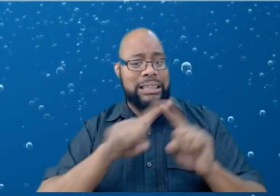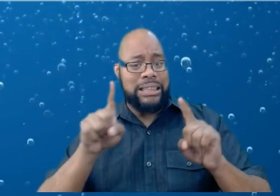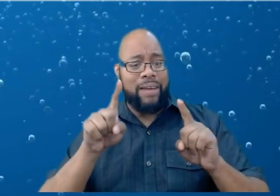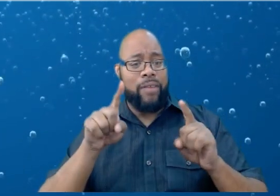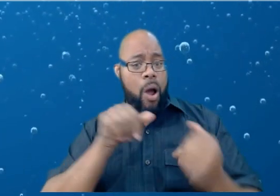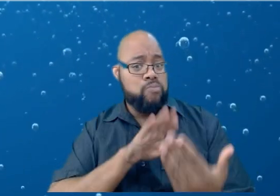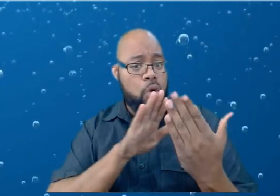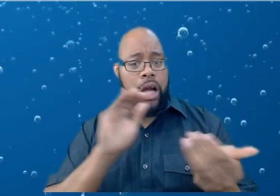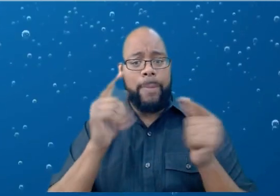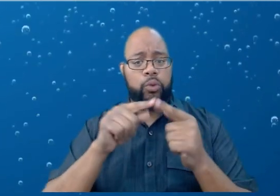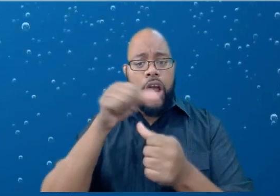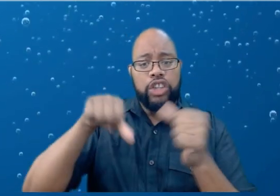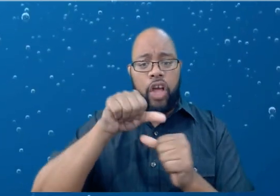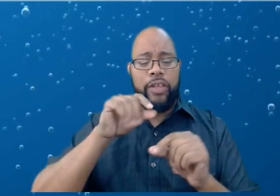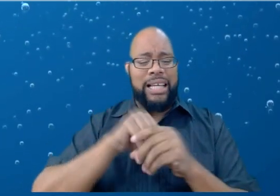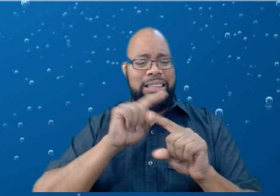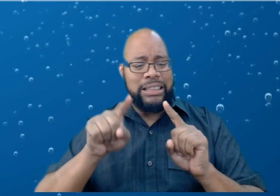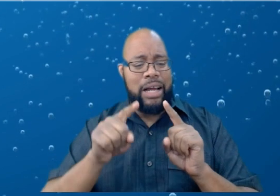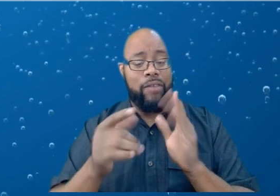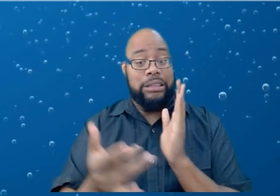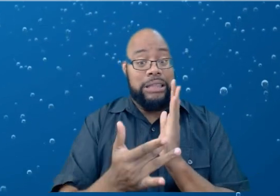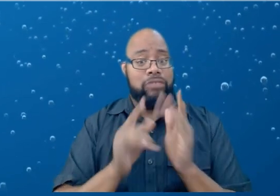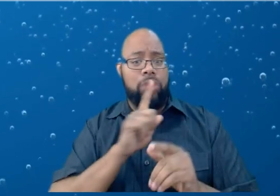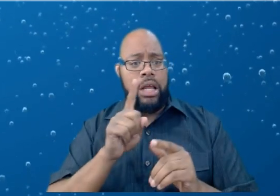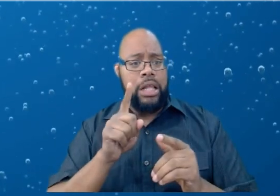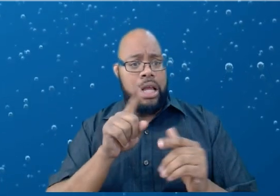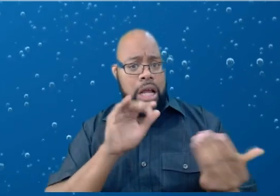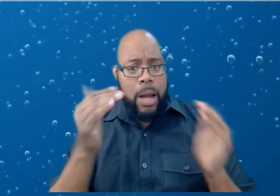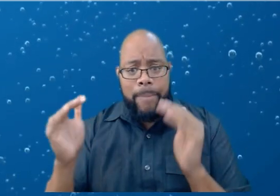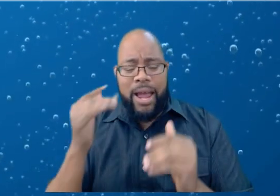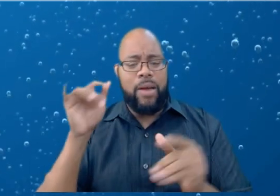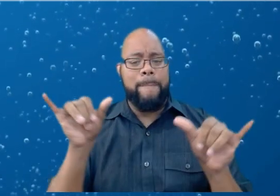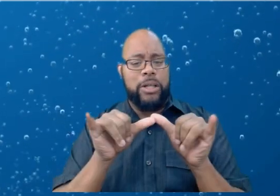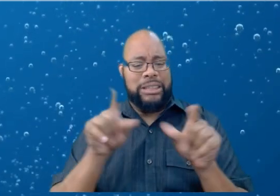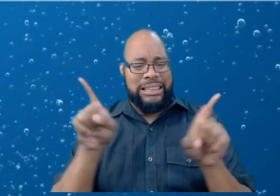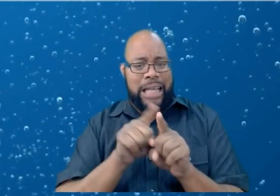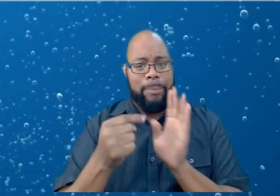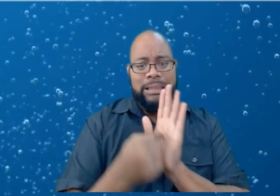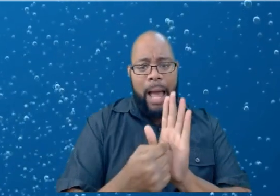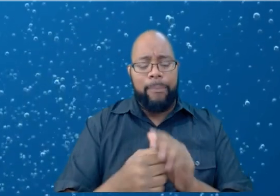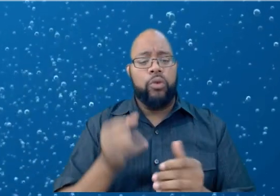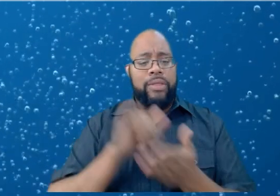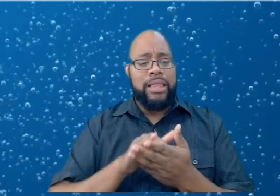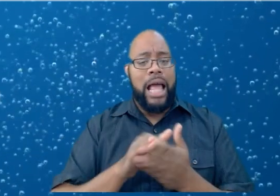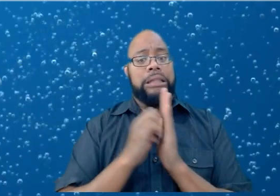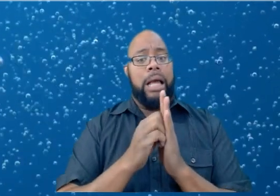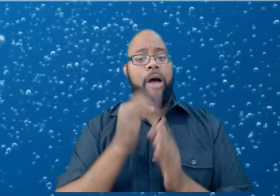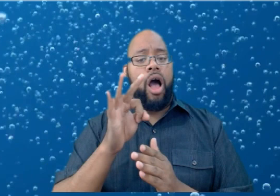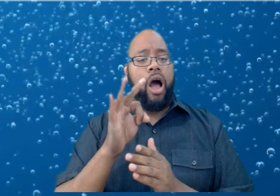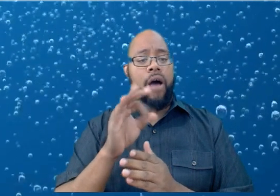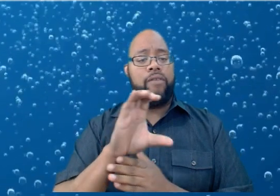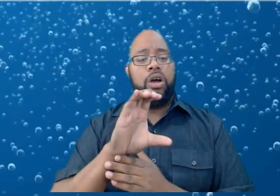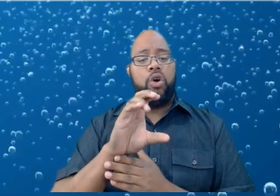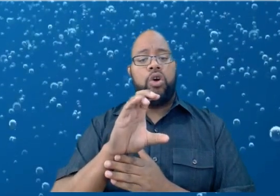various techniques compare to each other, and the various technicians actually compare if they are measuring the same sample. So this is